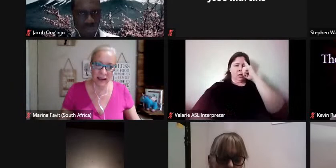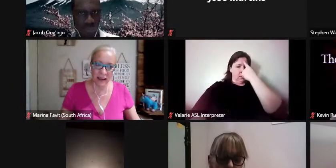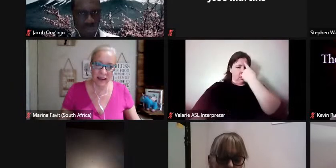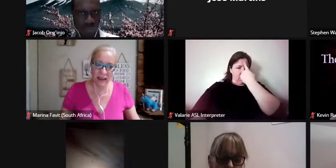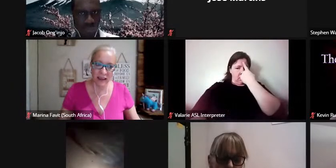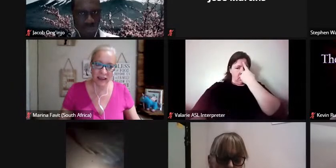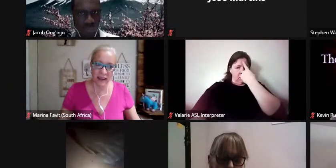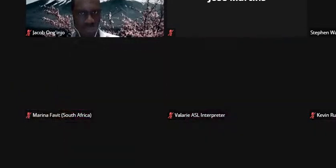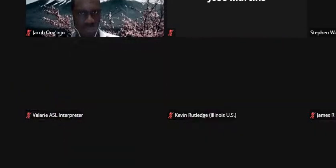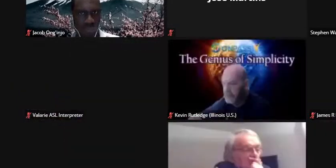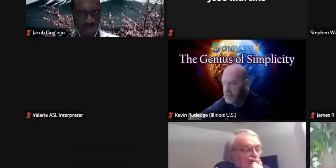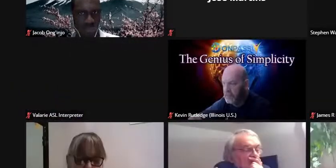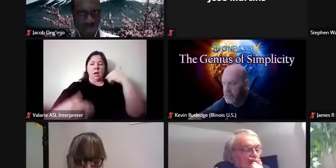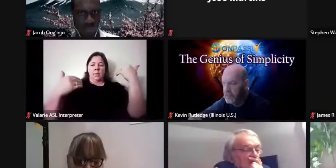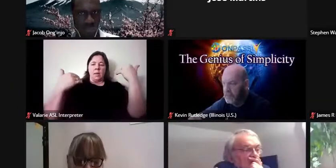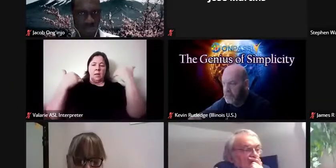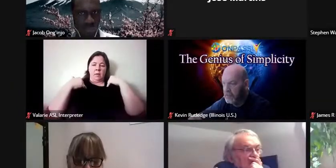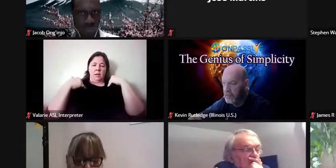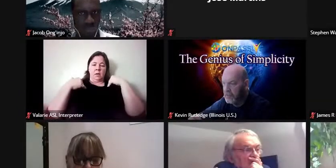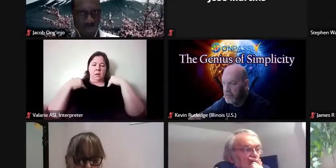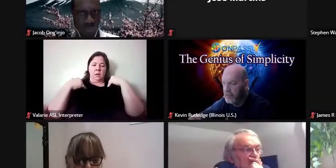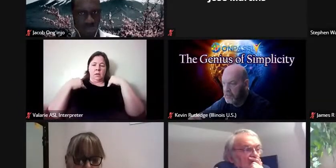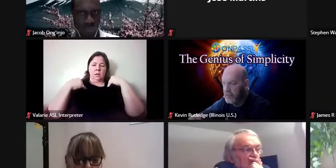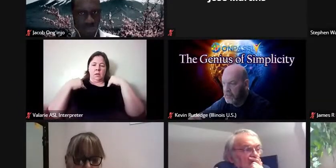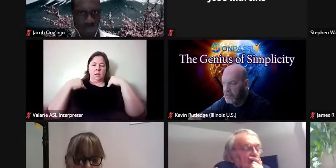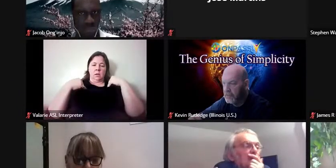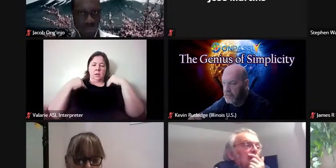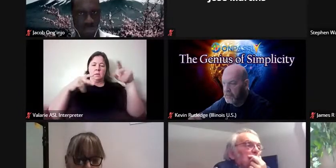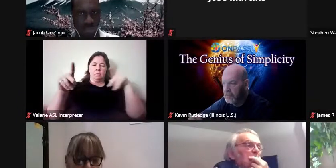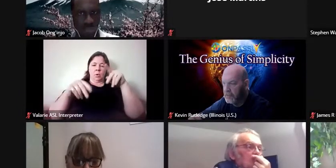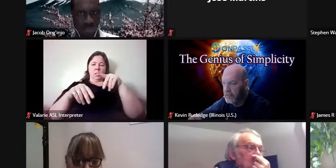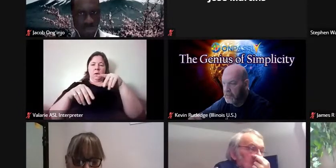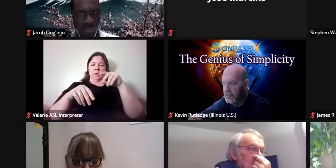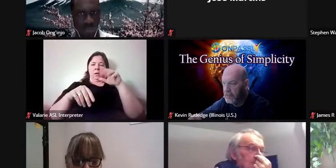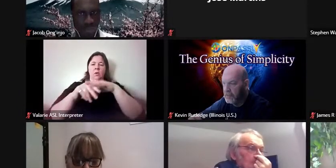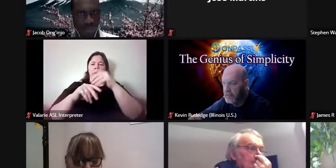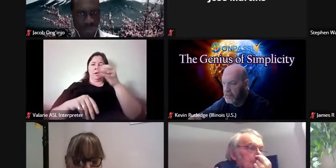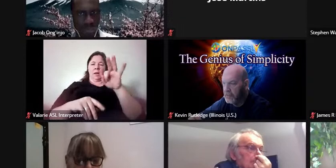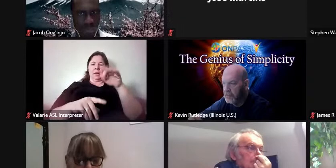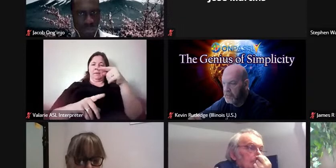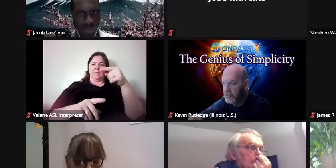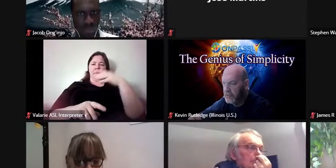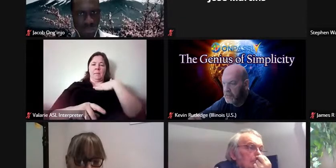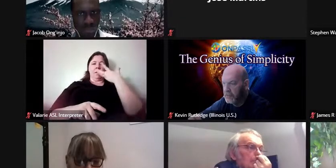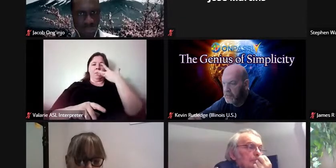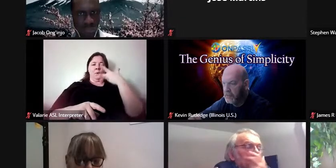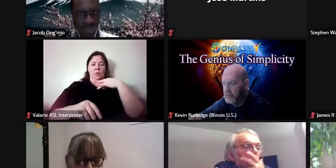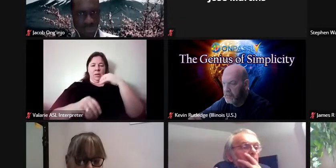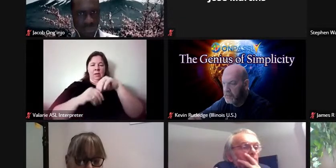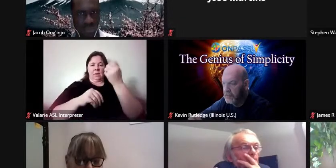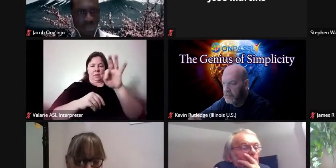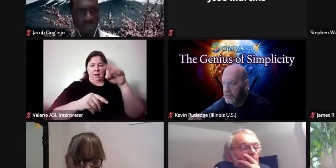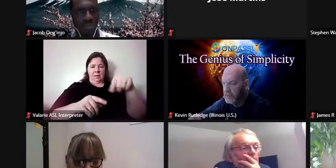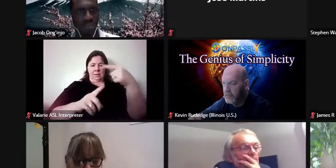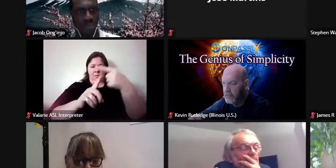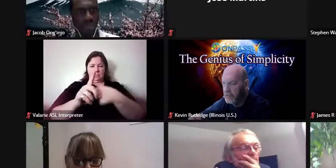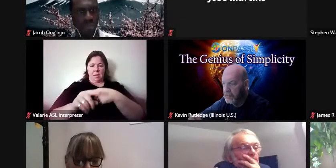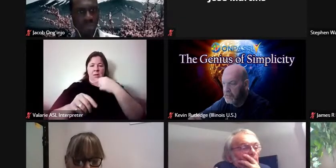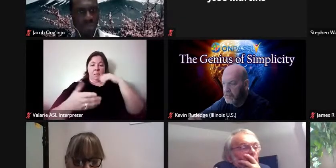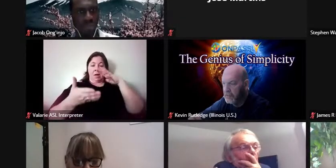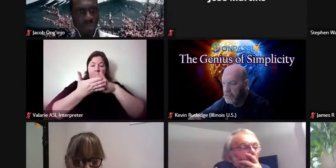Okay, so I'm having my birthday on 19th of this month actually, and And I did my schooling